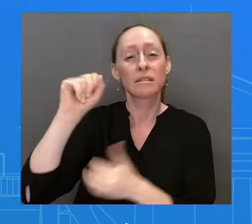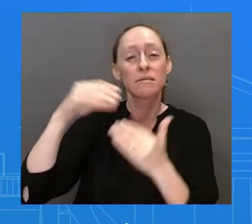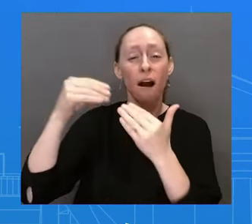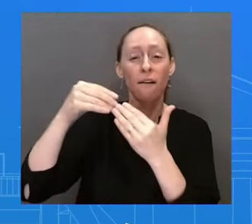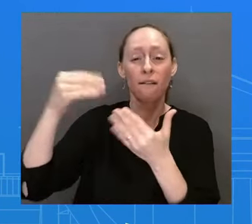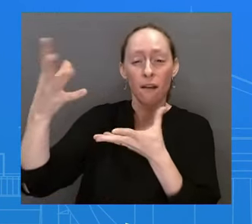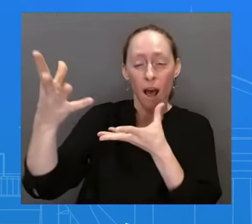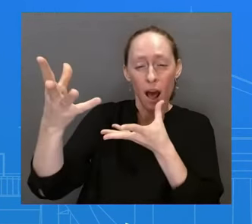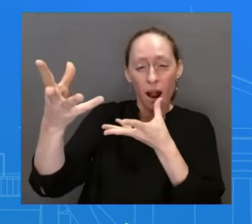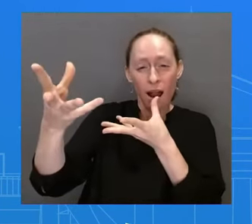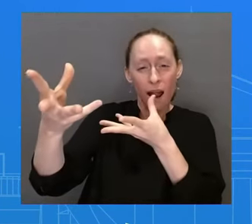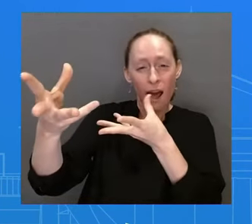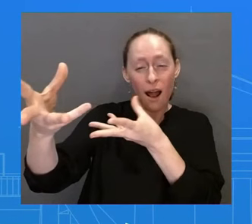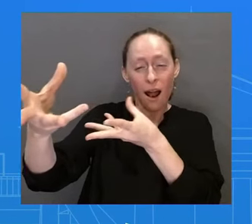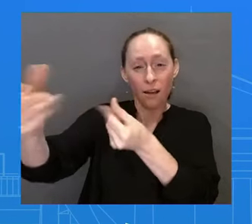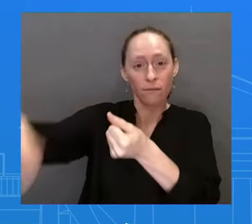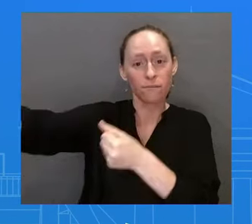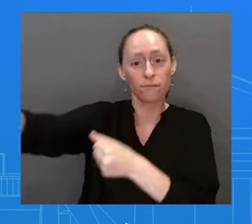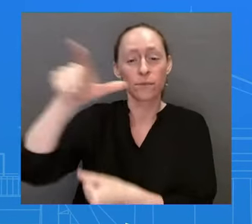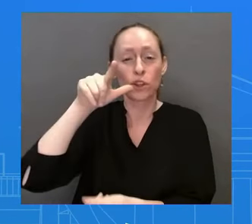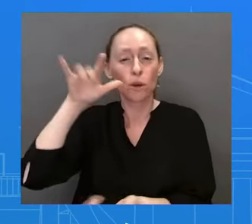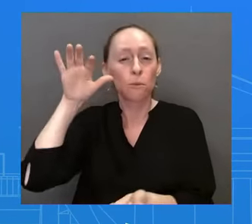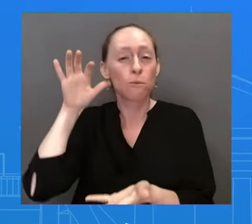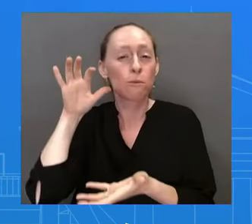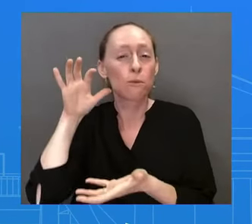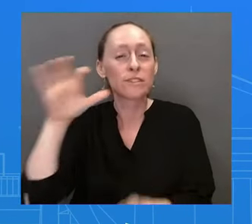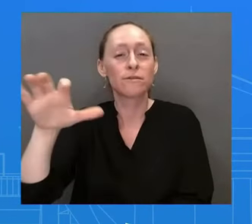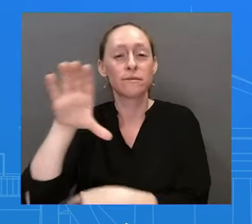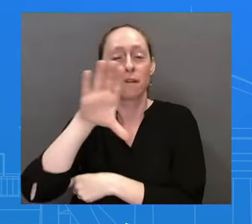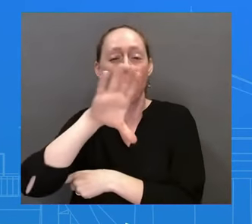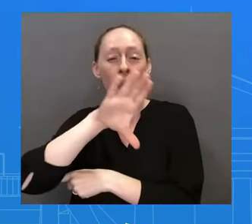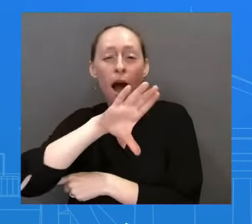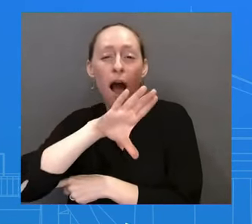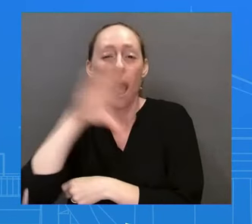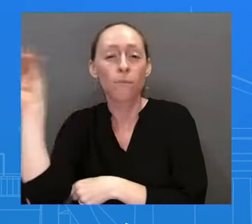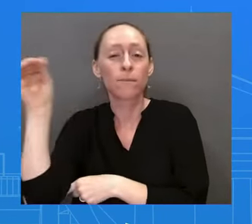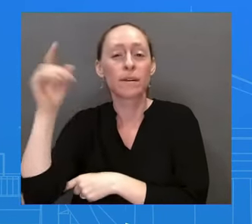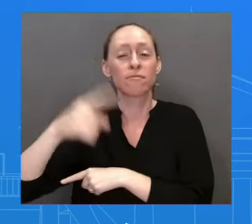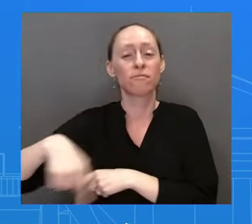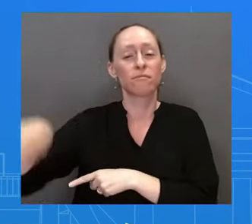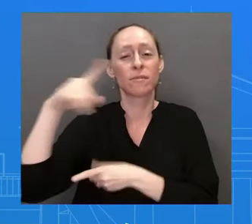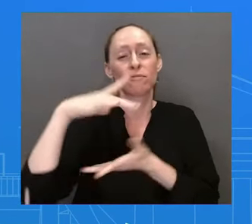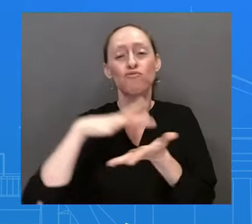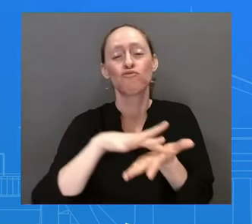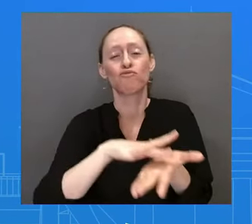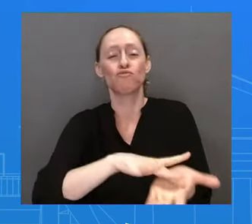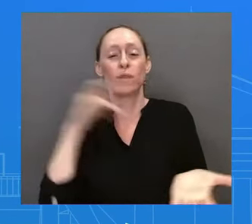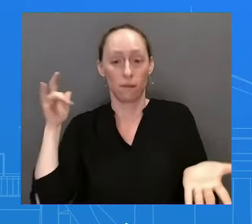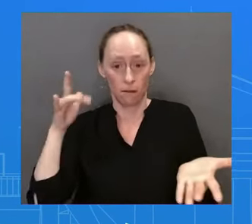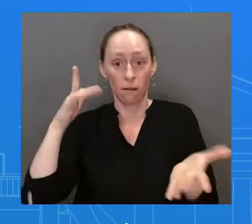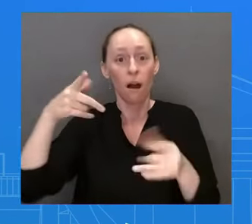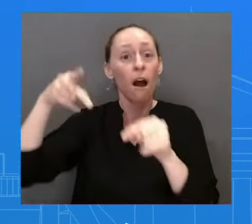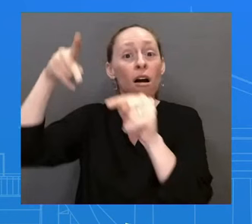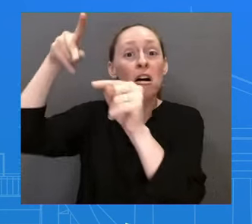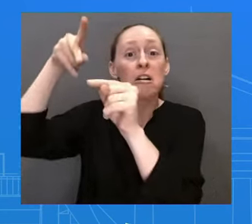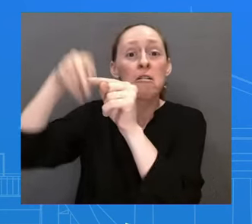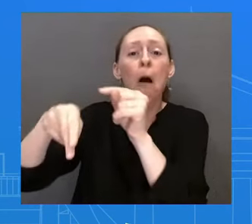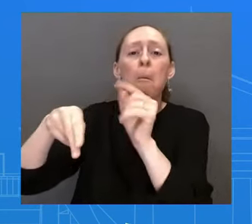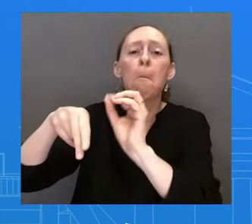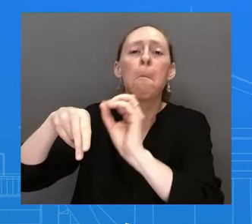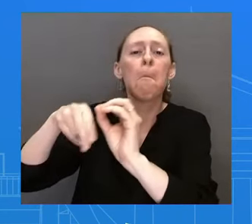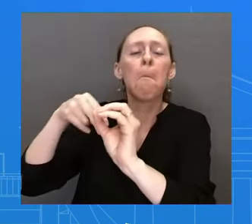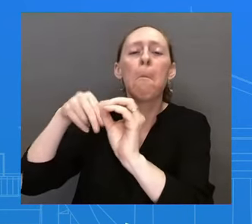to the wealthy and big corporations. They would do that while repealing clean energy tax credits that are fueling our